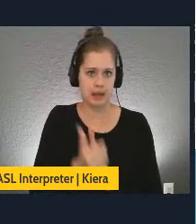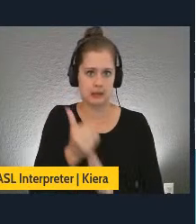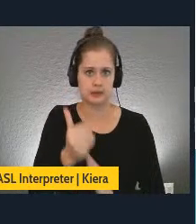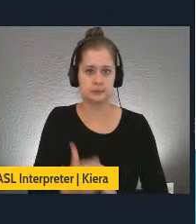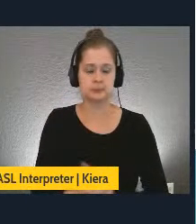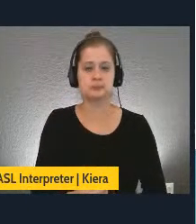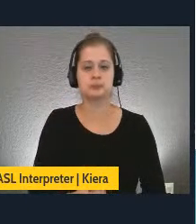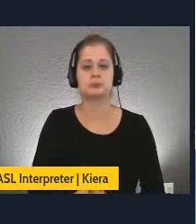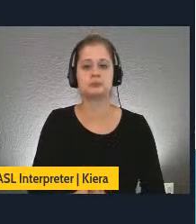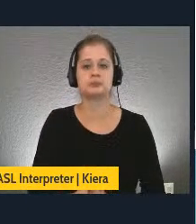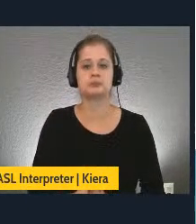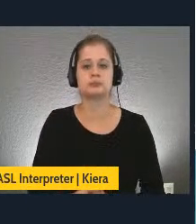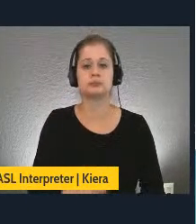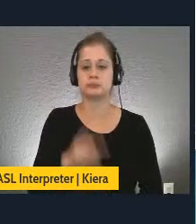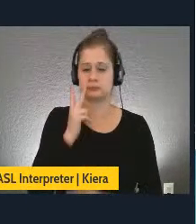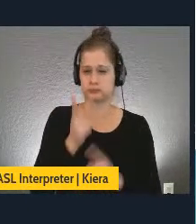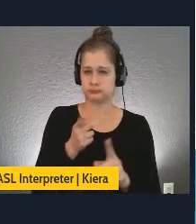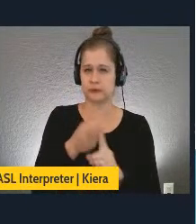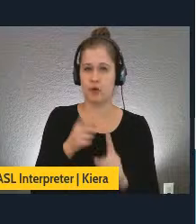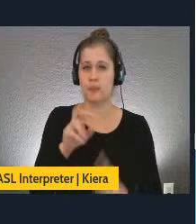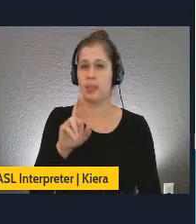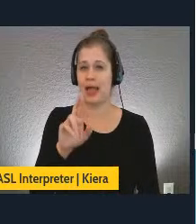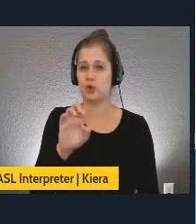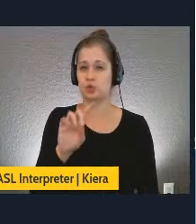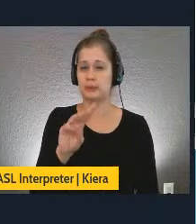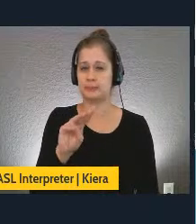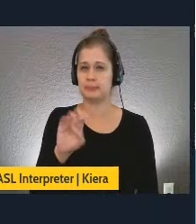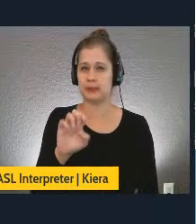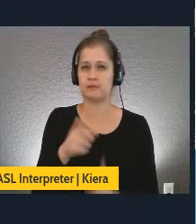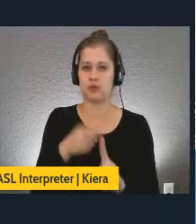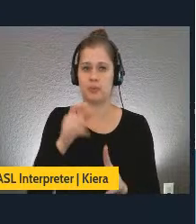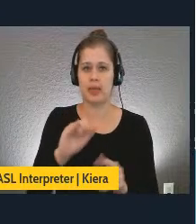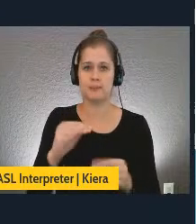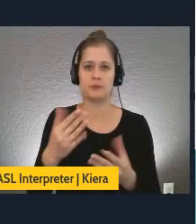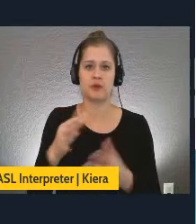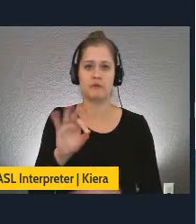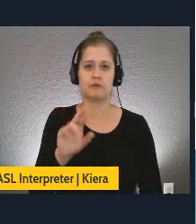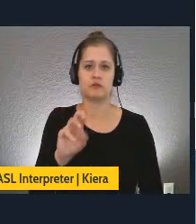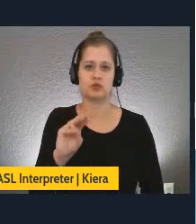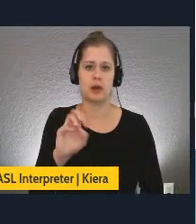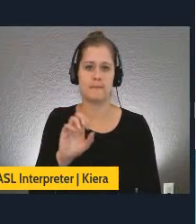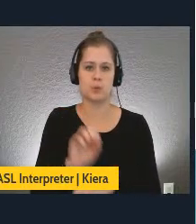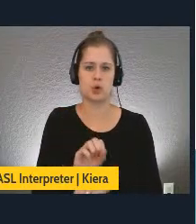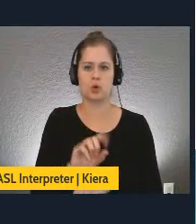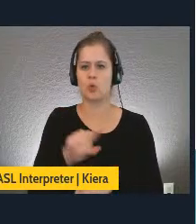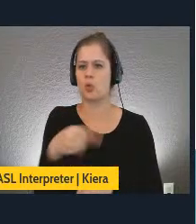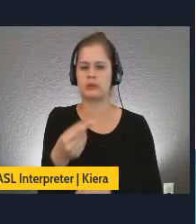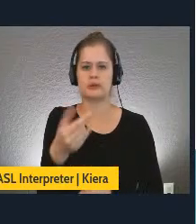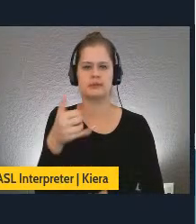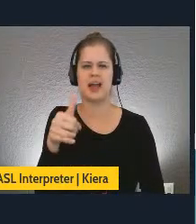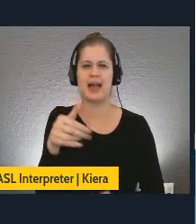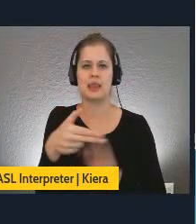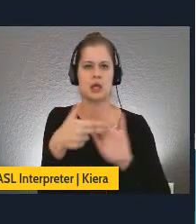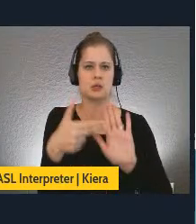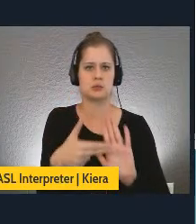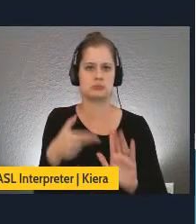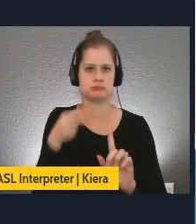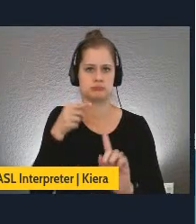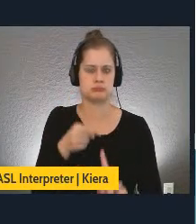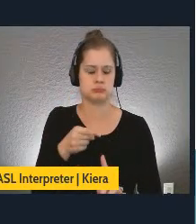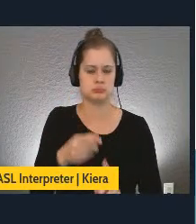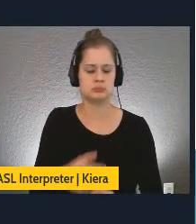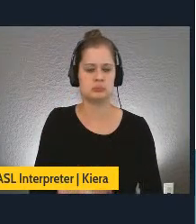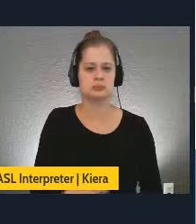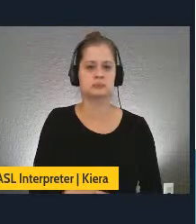is from the README of the provider framework. You only have to focus on the highlighted parts here. So